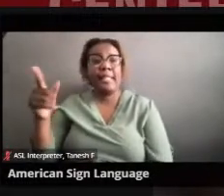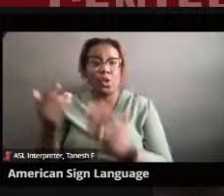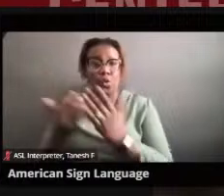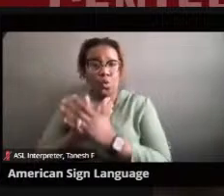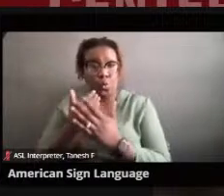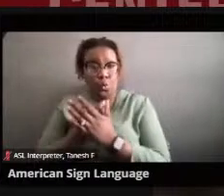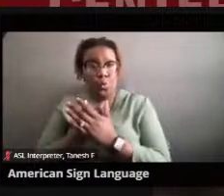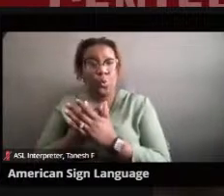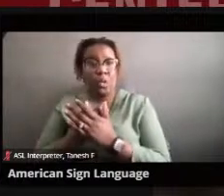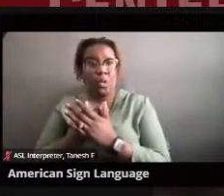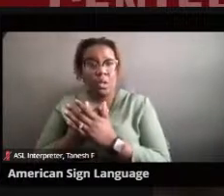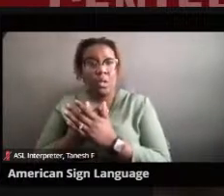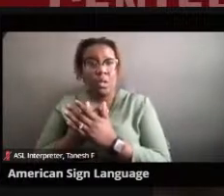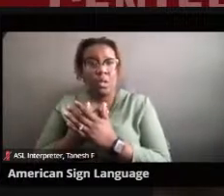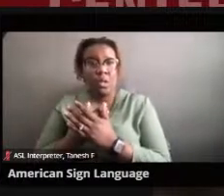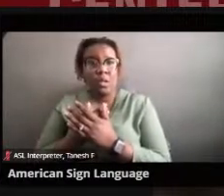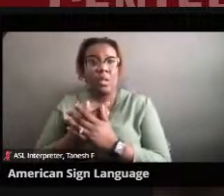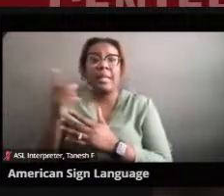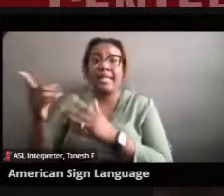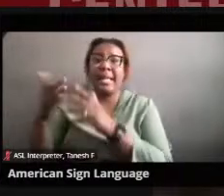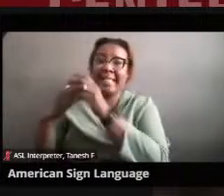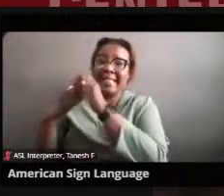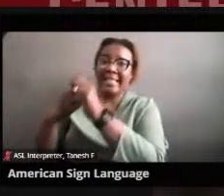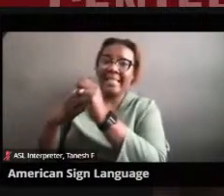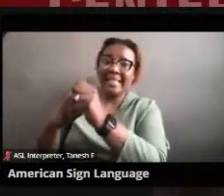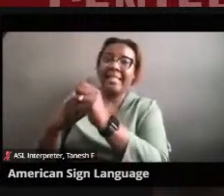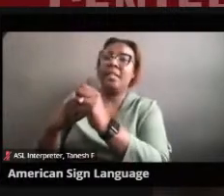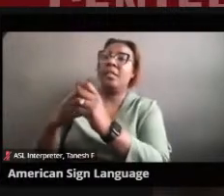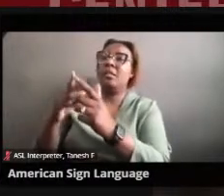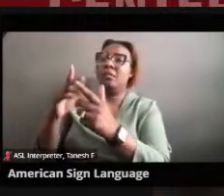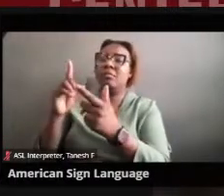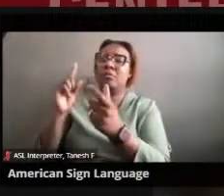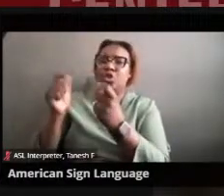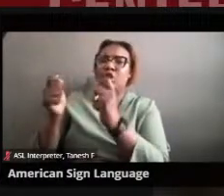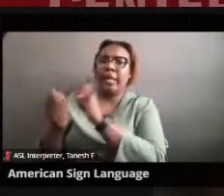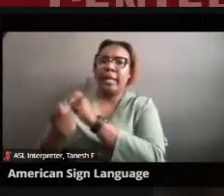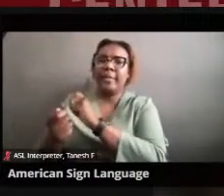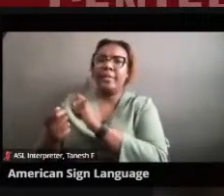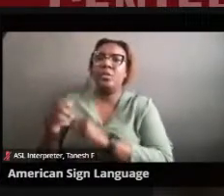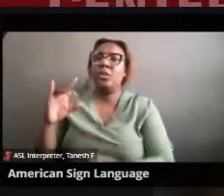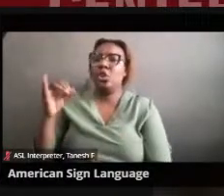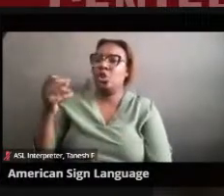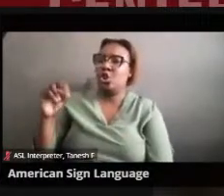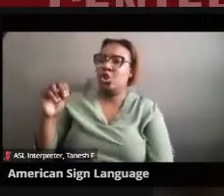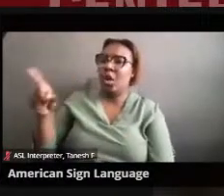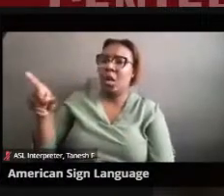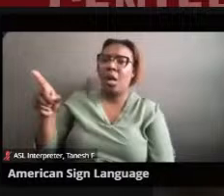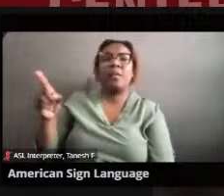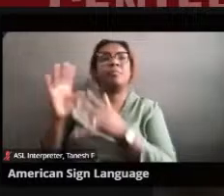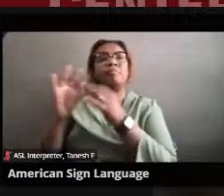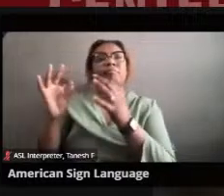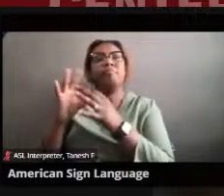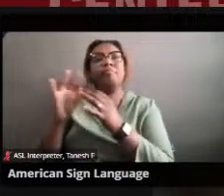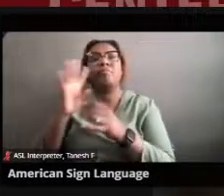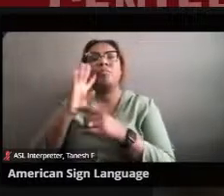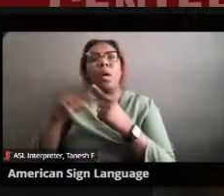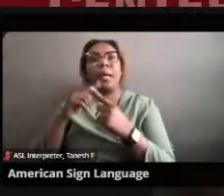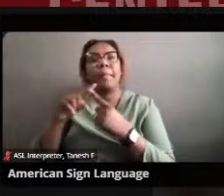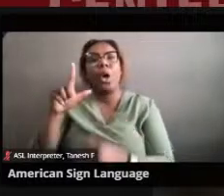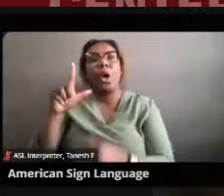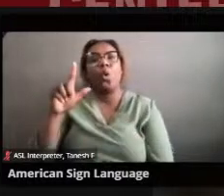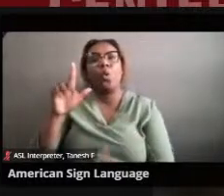and ultimately who gets to lead a revolutionary movement. John references Luke